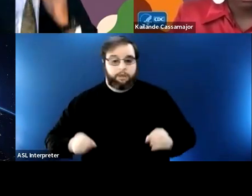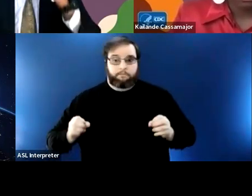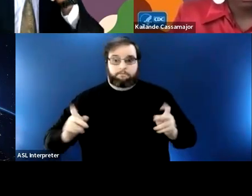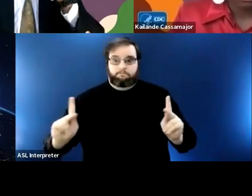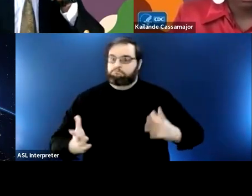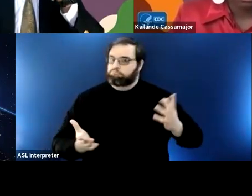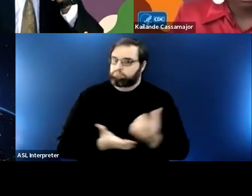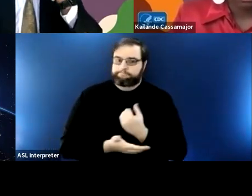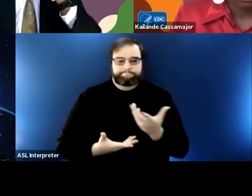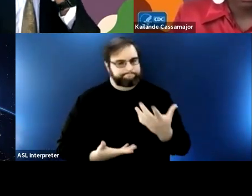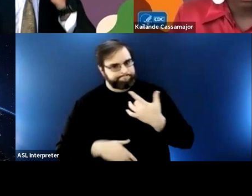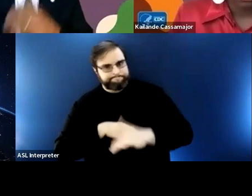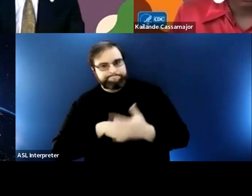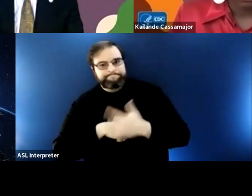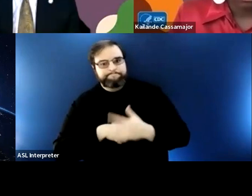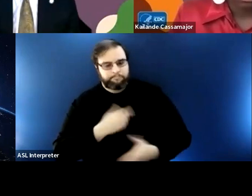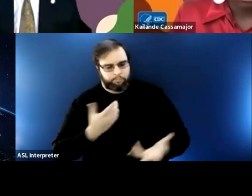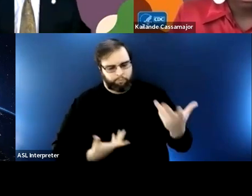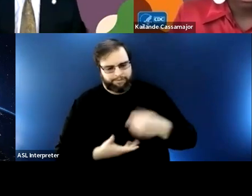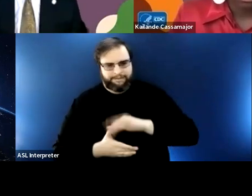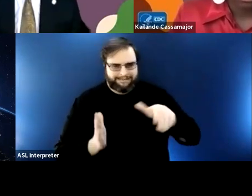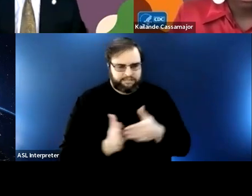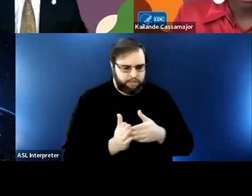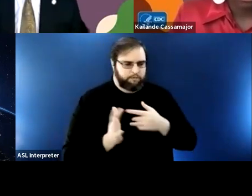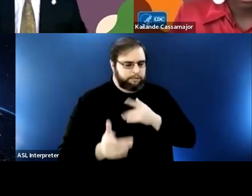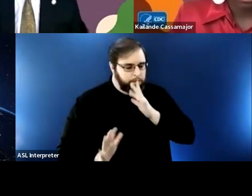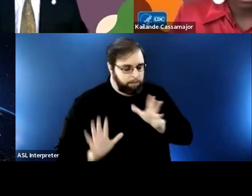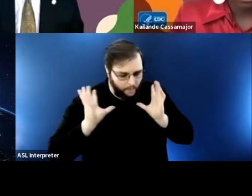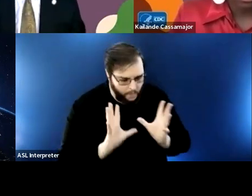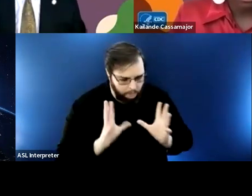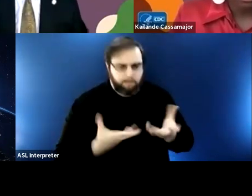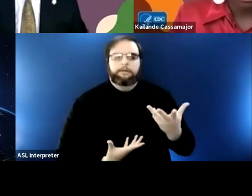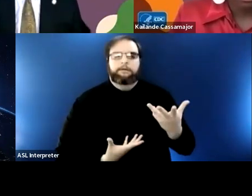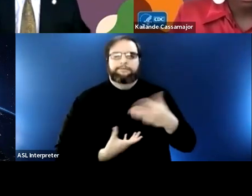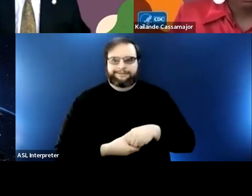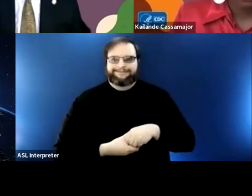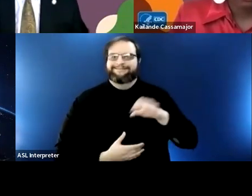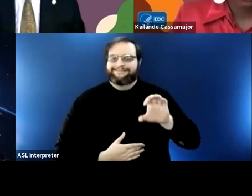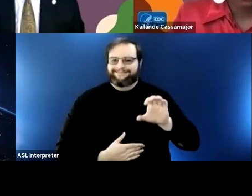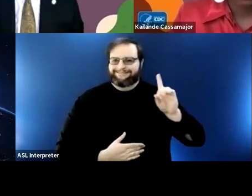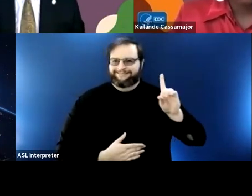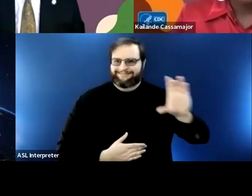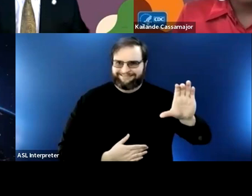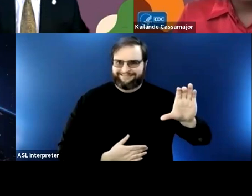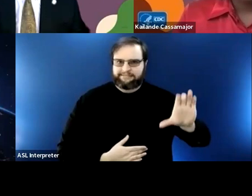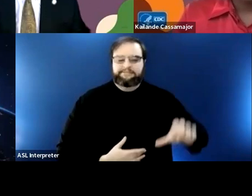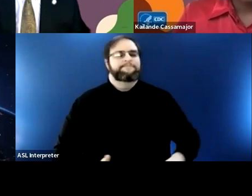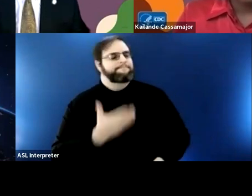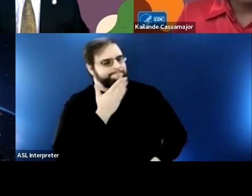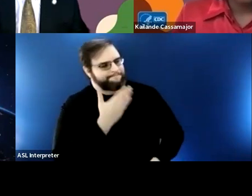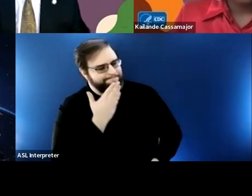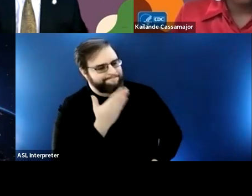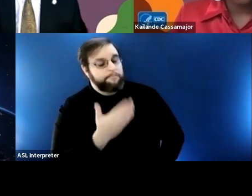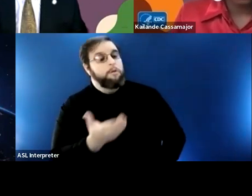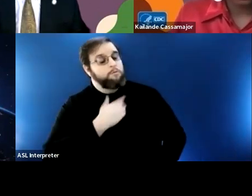available within the centers of, within the CDC. Yes, thank you. Great point. And you're getting some